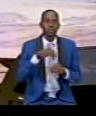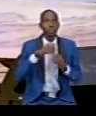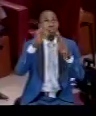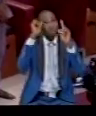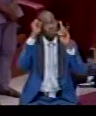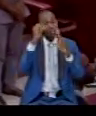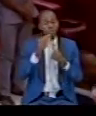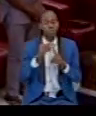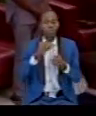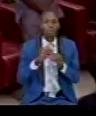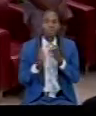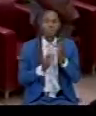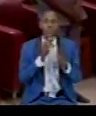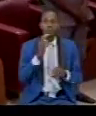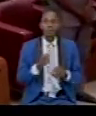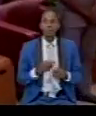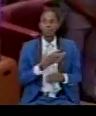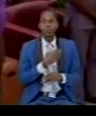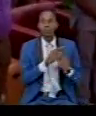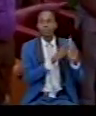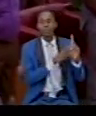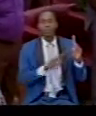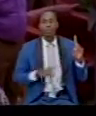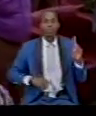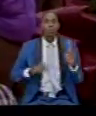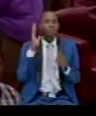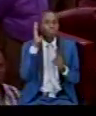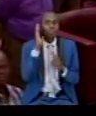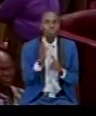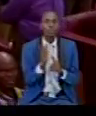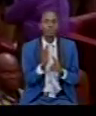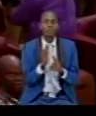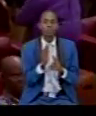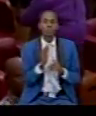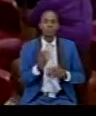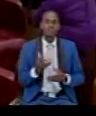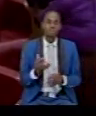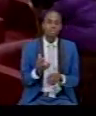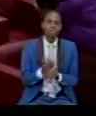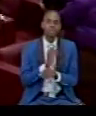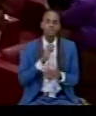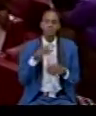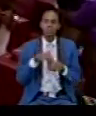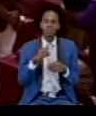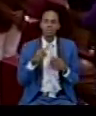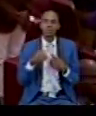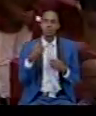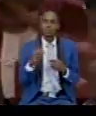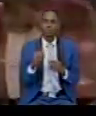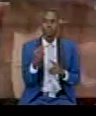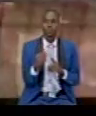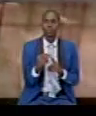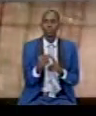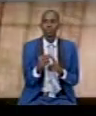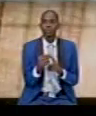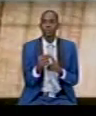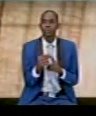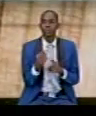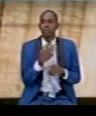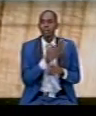name and the Lord will get us into the world and make us go beyond